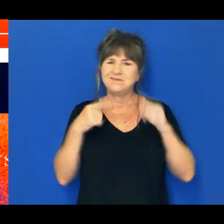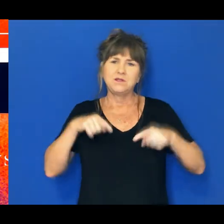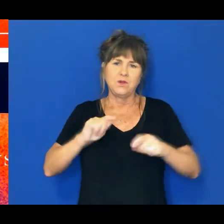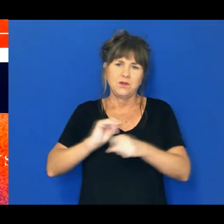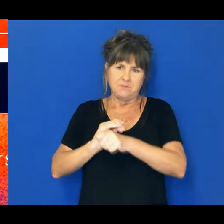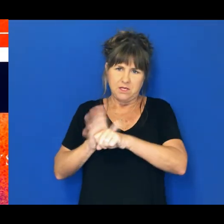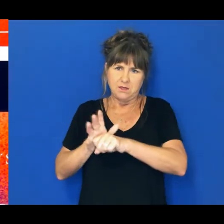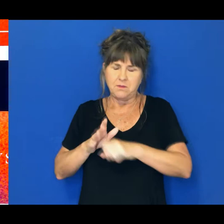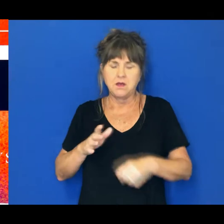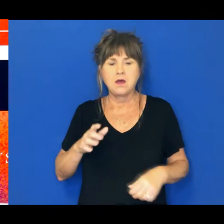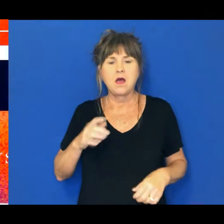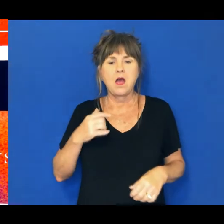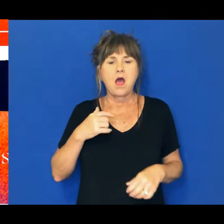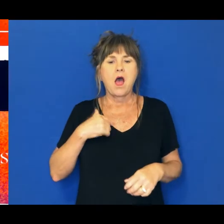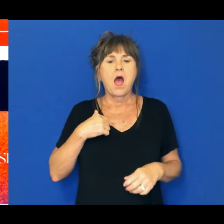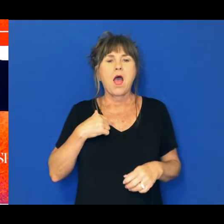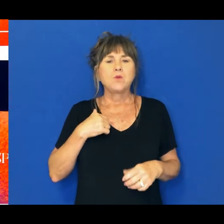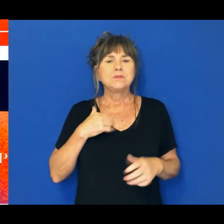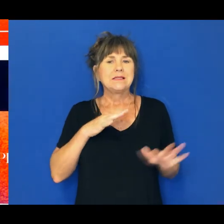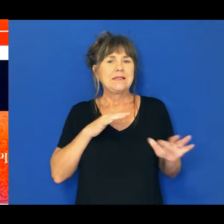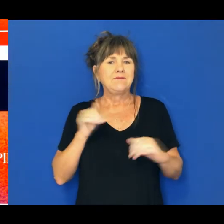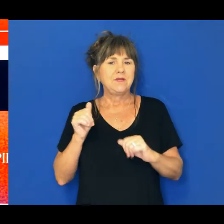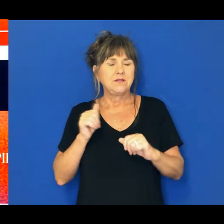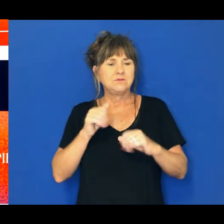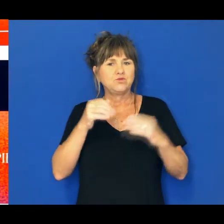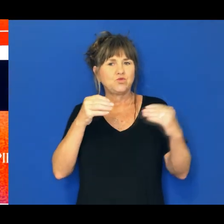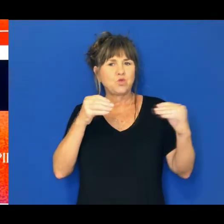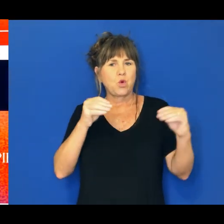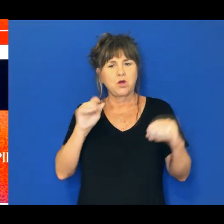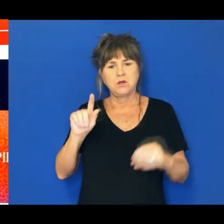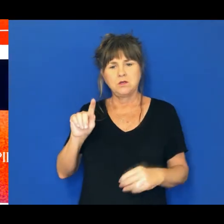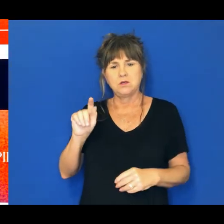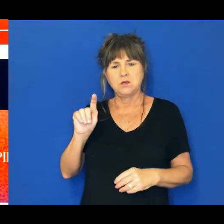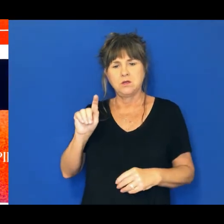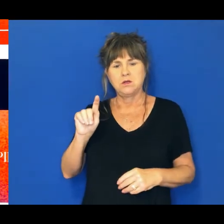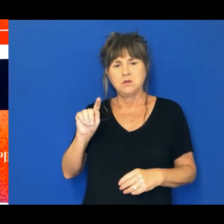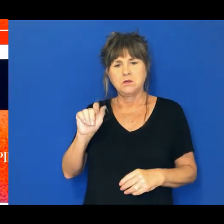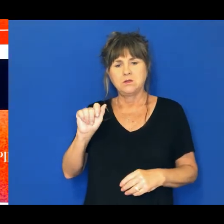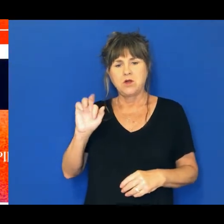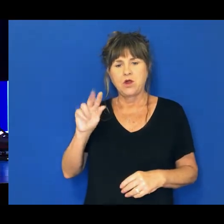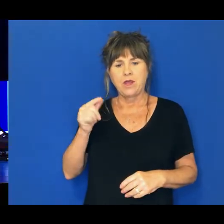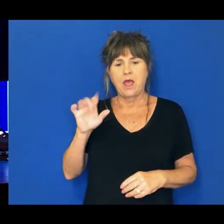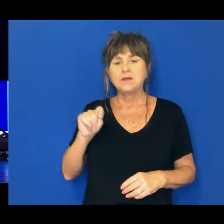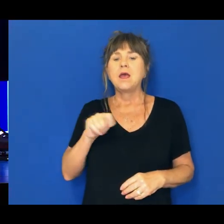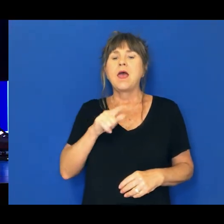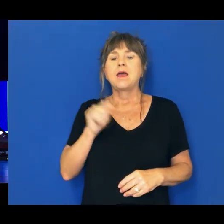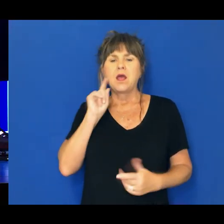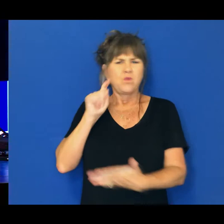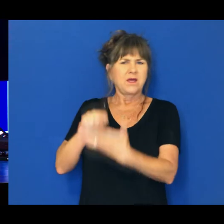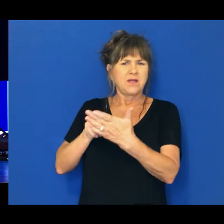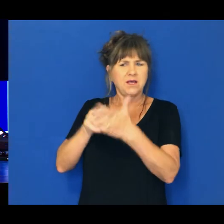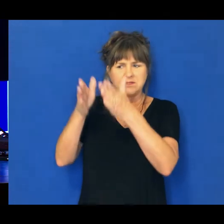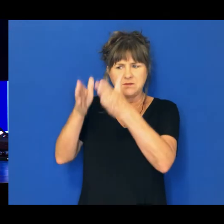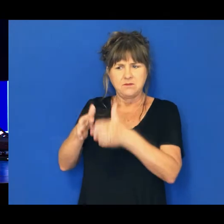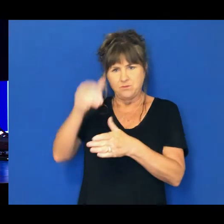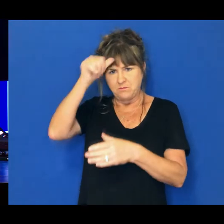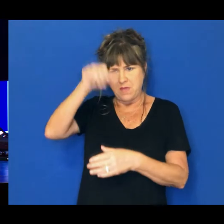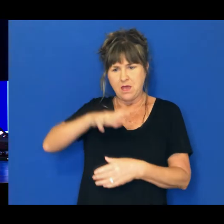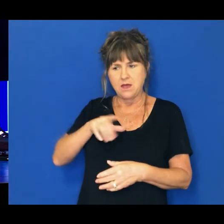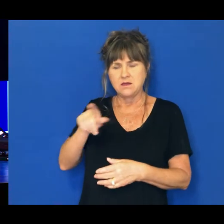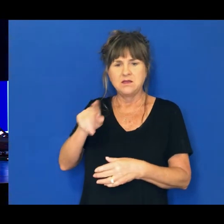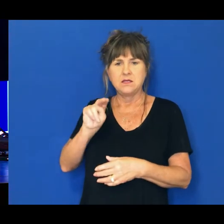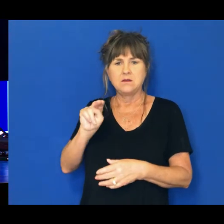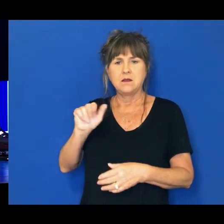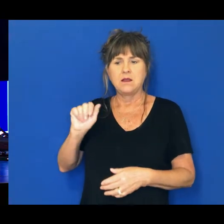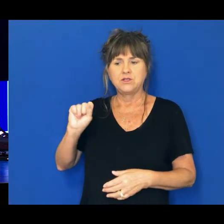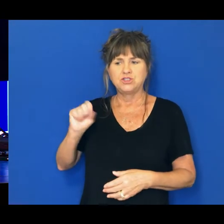this pandemic. I found myself coming out of Target one day, and I saw a guy that I recognized. His name is Nash, part of our church family